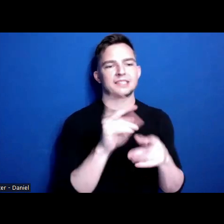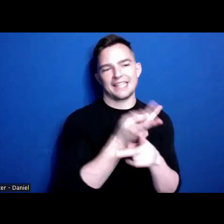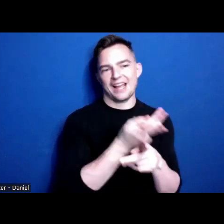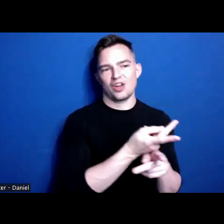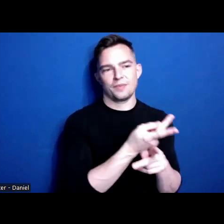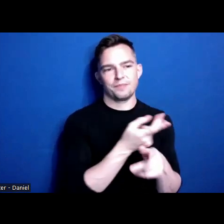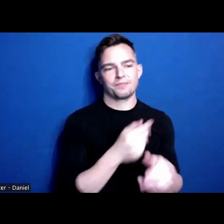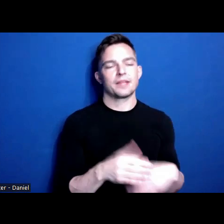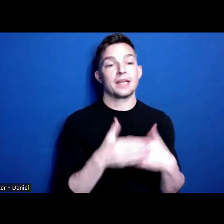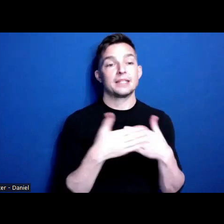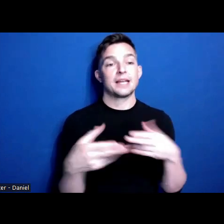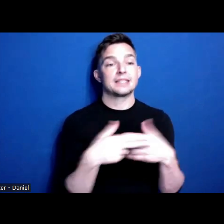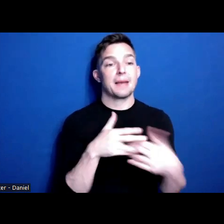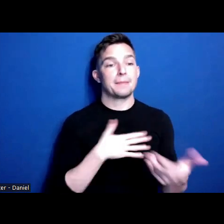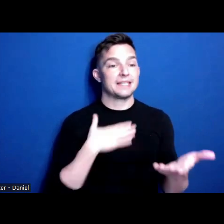Next slide, please.